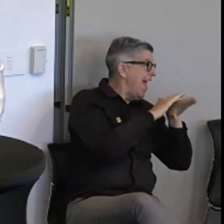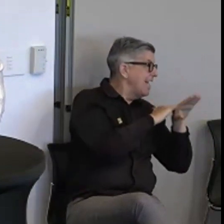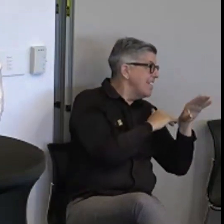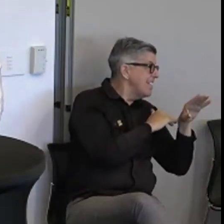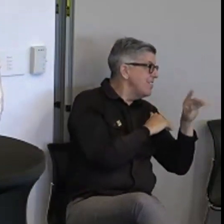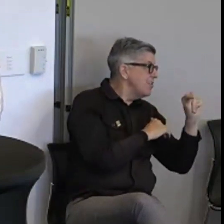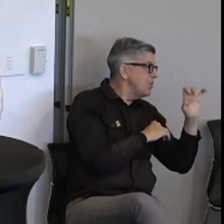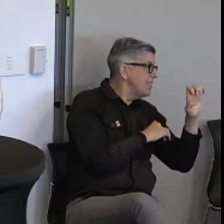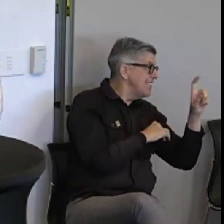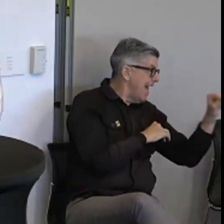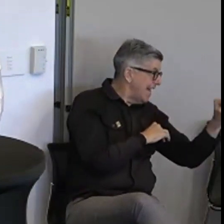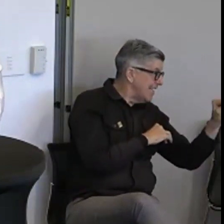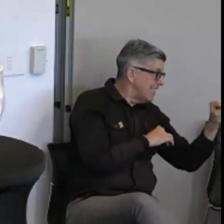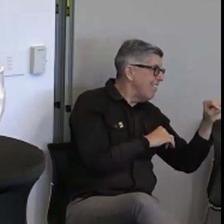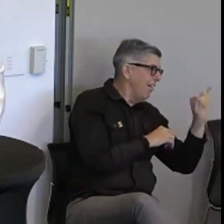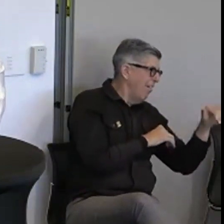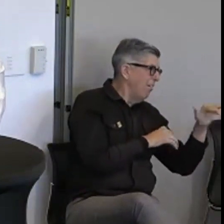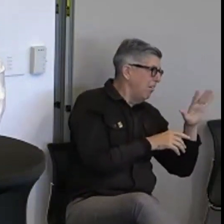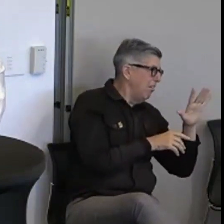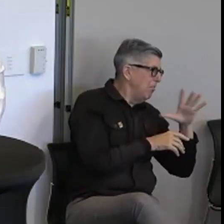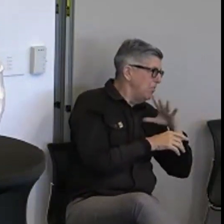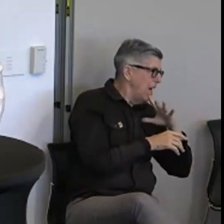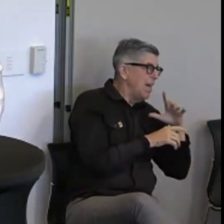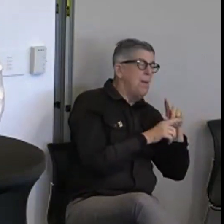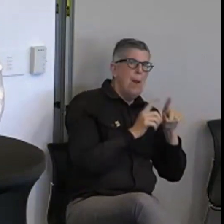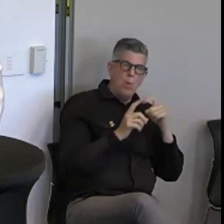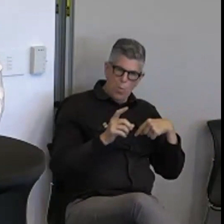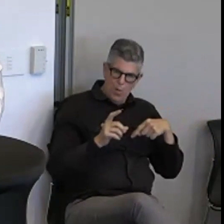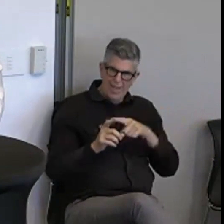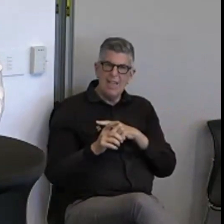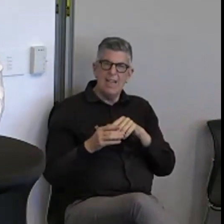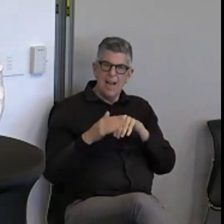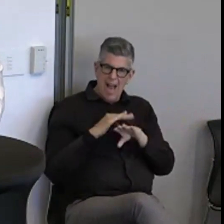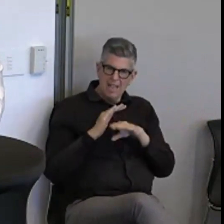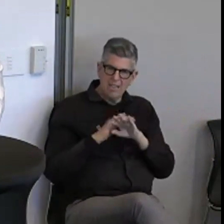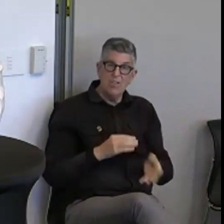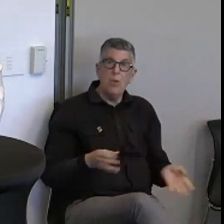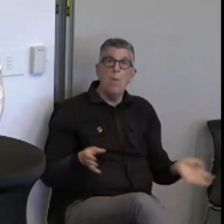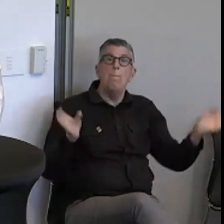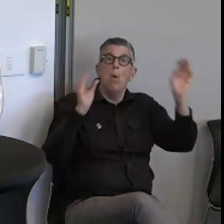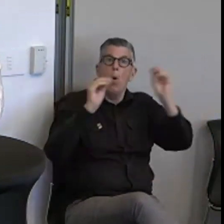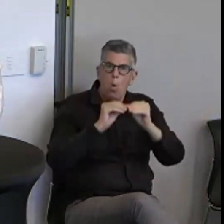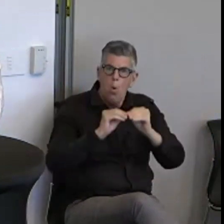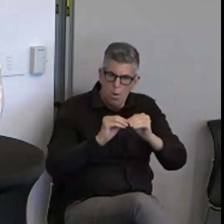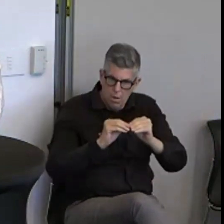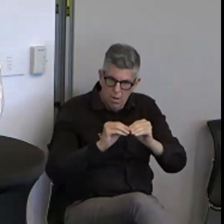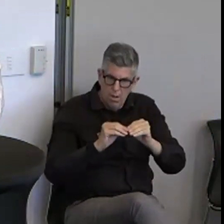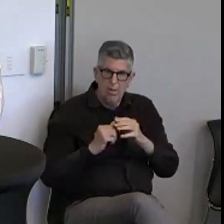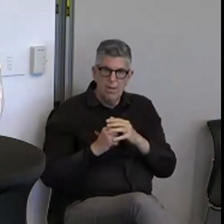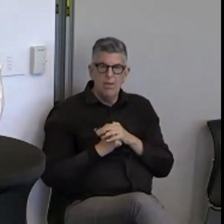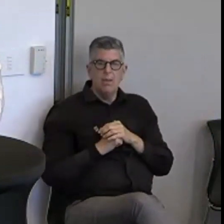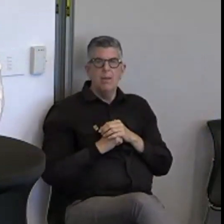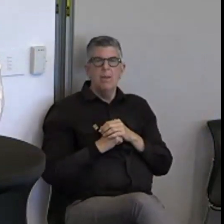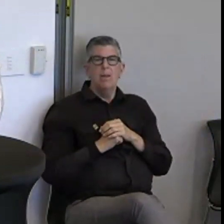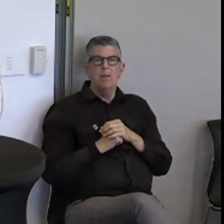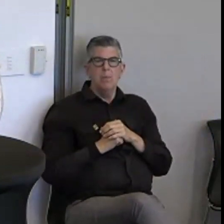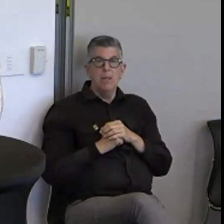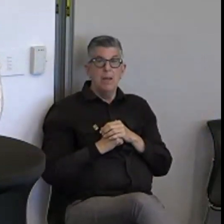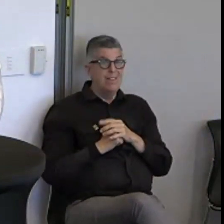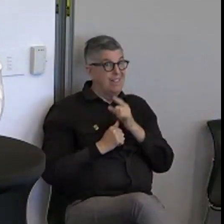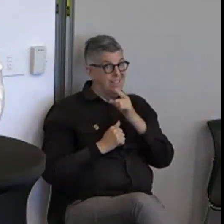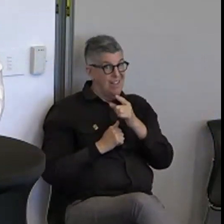Like, that's great, but we need access to much more because of the richness of what is usually visual,